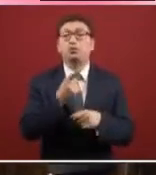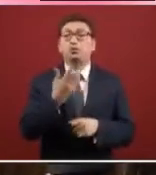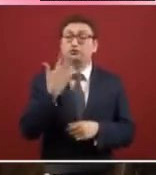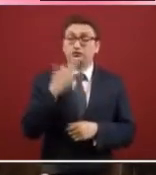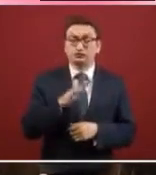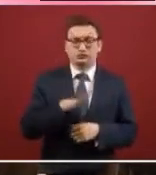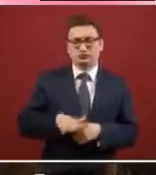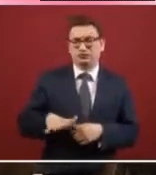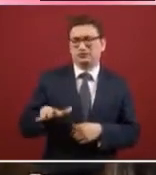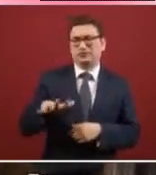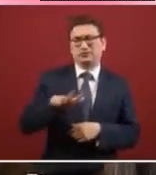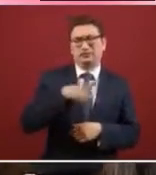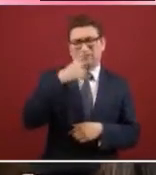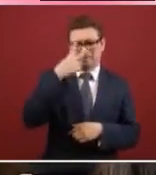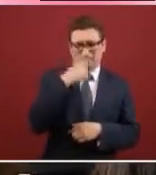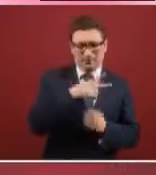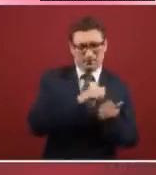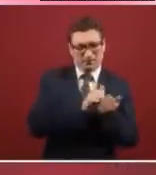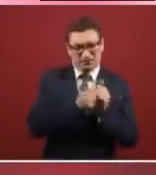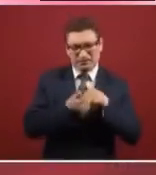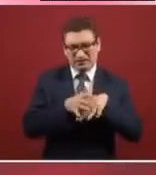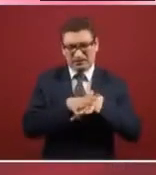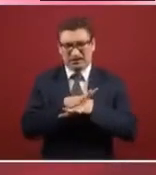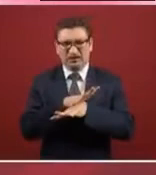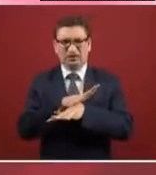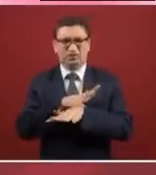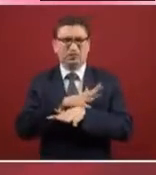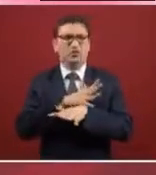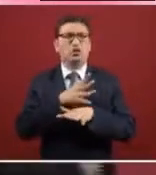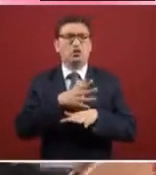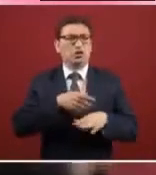this transformation. Sin violencia. Without